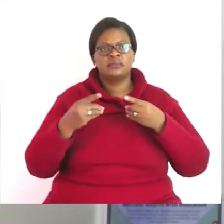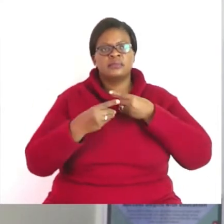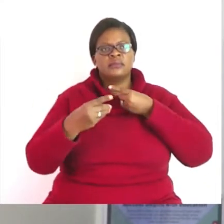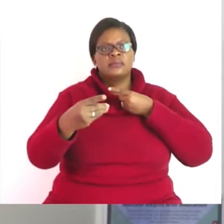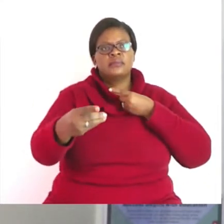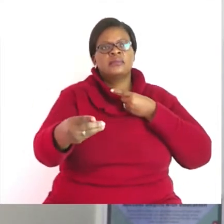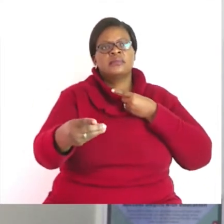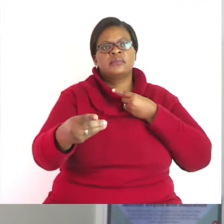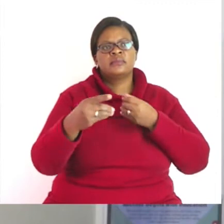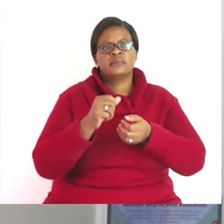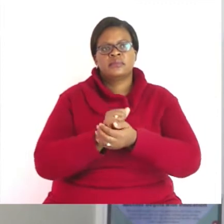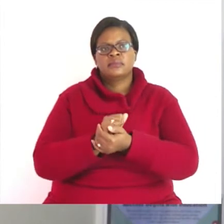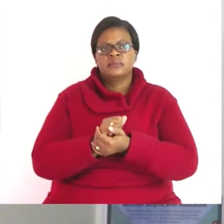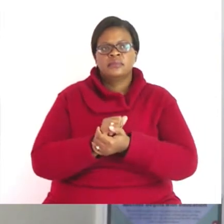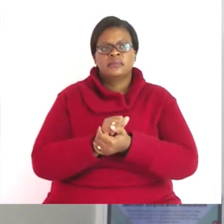stretching out.